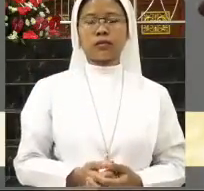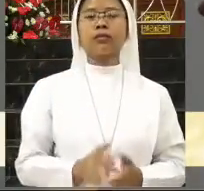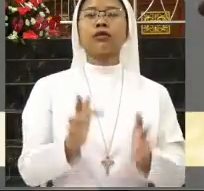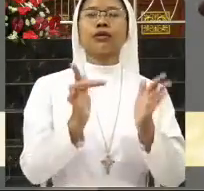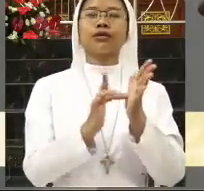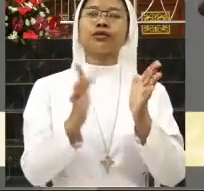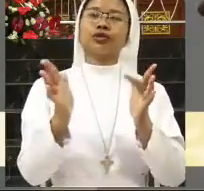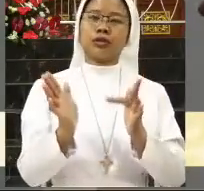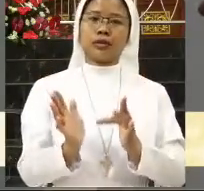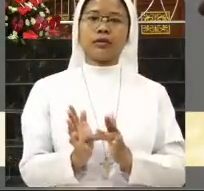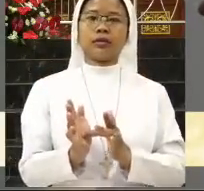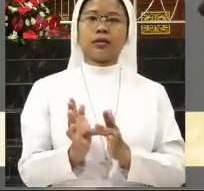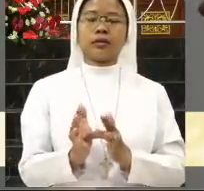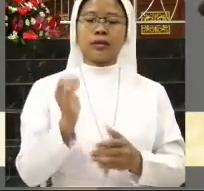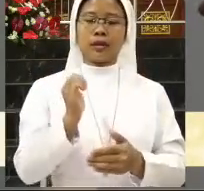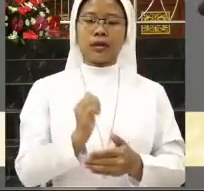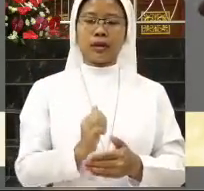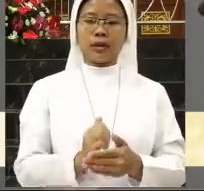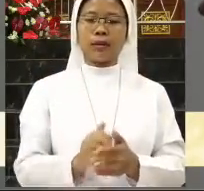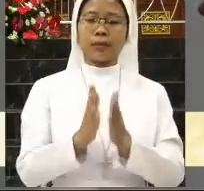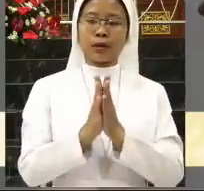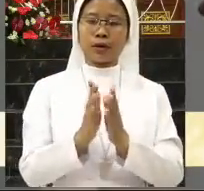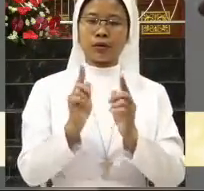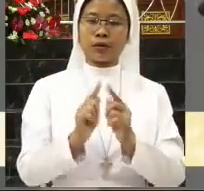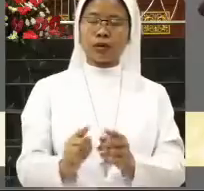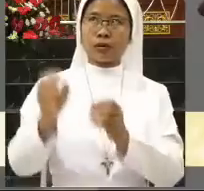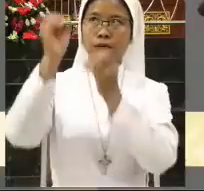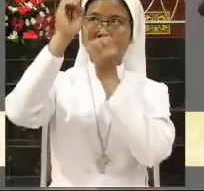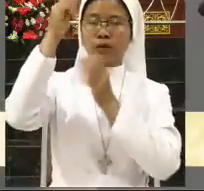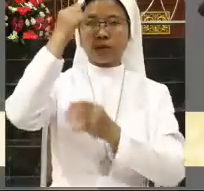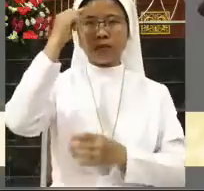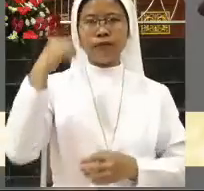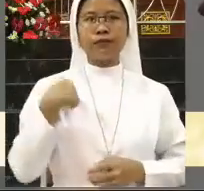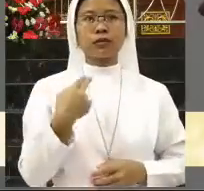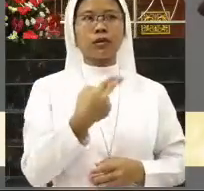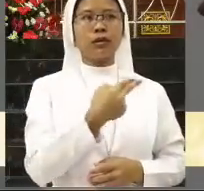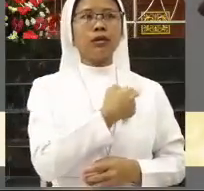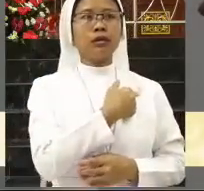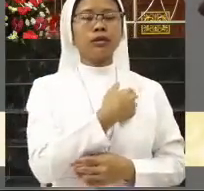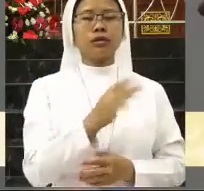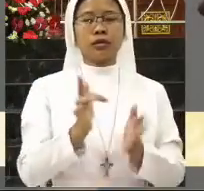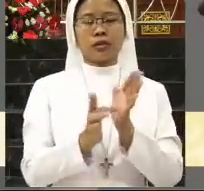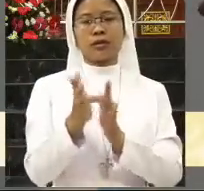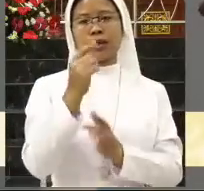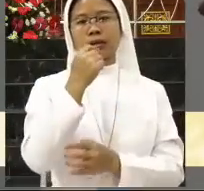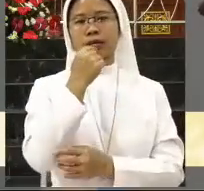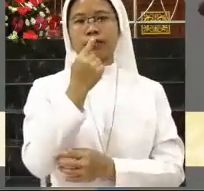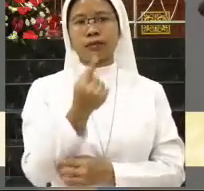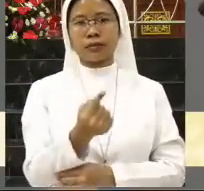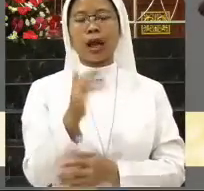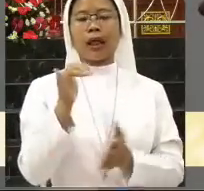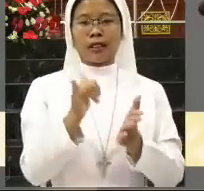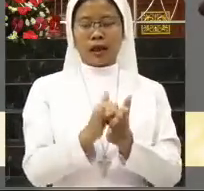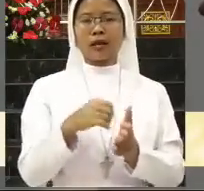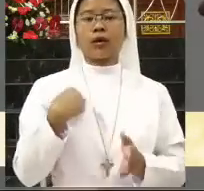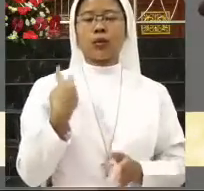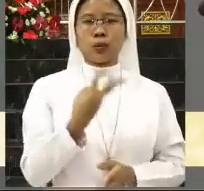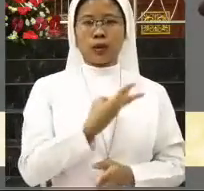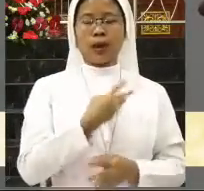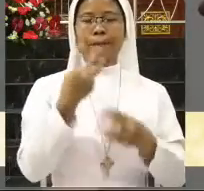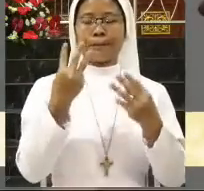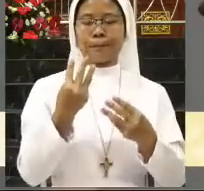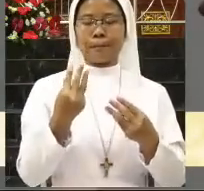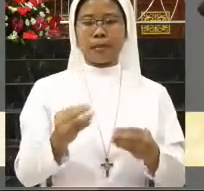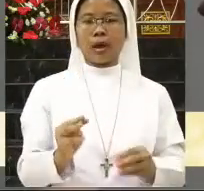Jesus, in one of his prayers to the Father, for us, his people, he said that we may all